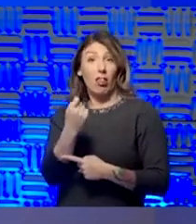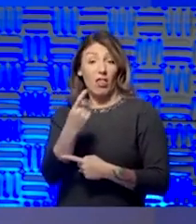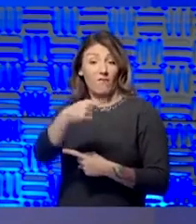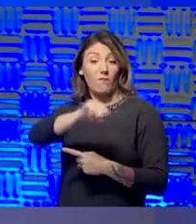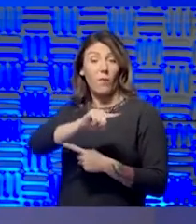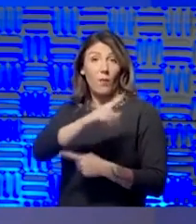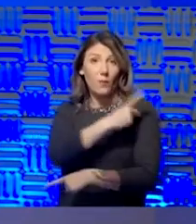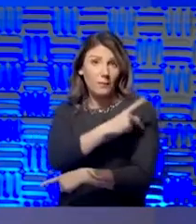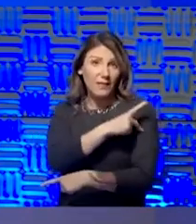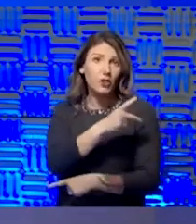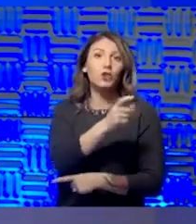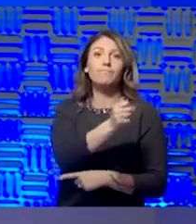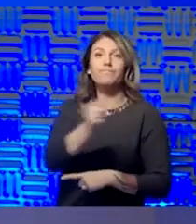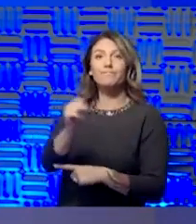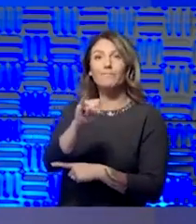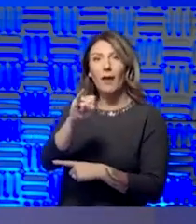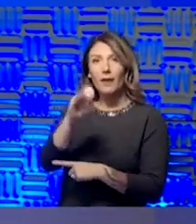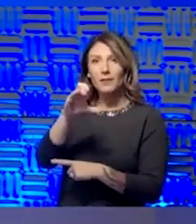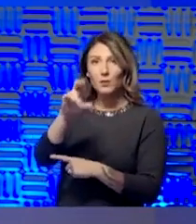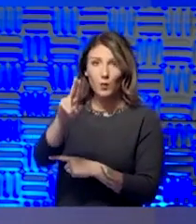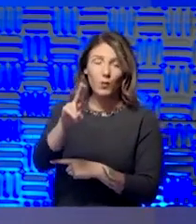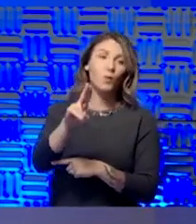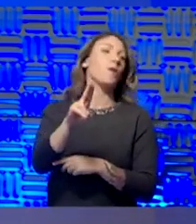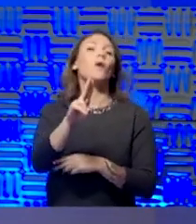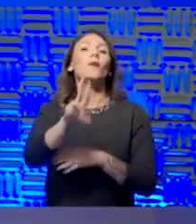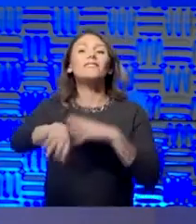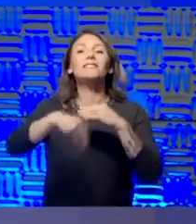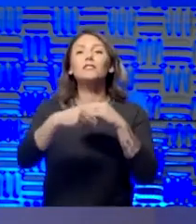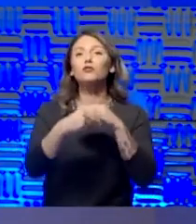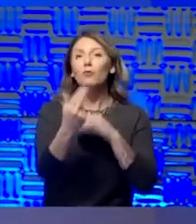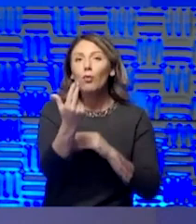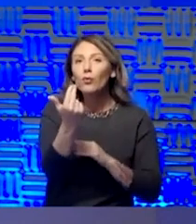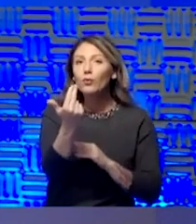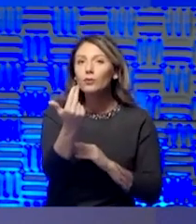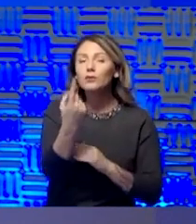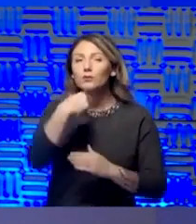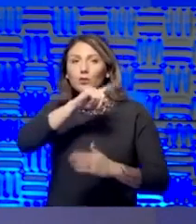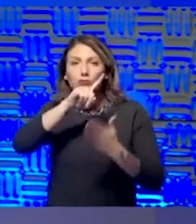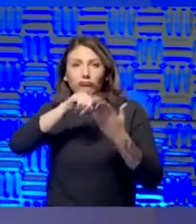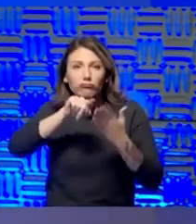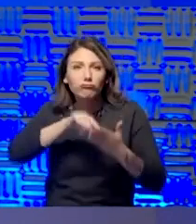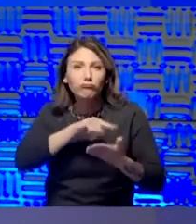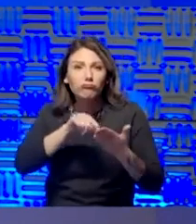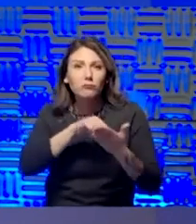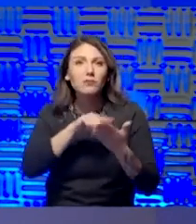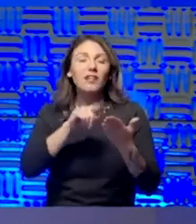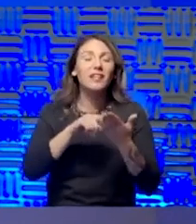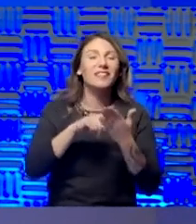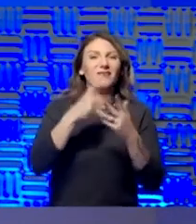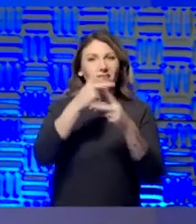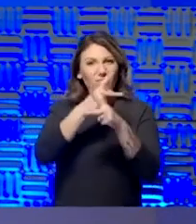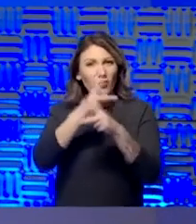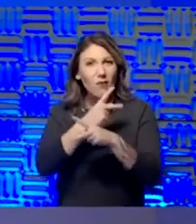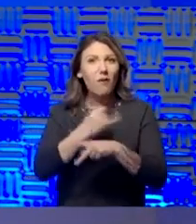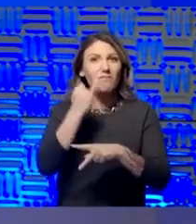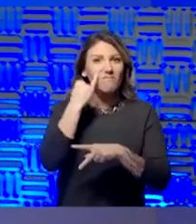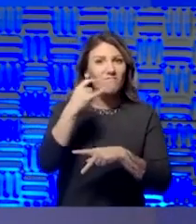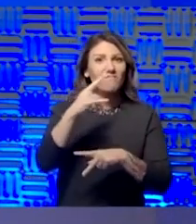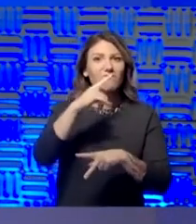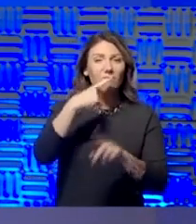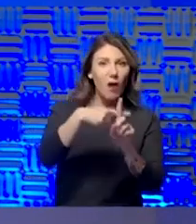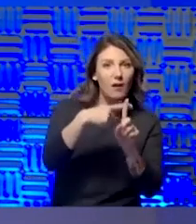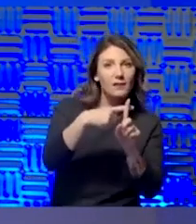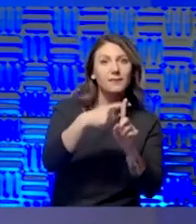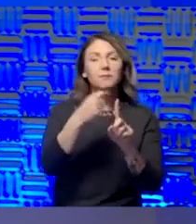ICU. We have another 13 that we are checking and ruling out for the disease. So again,